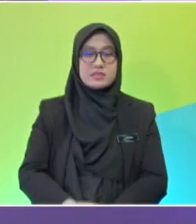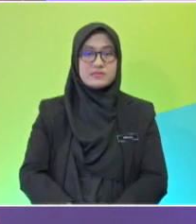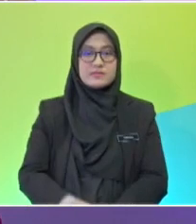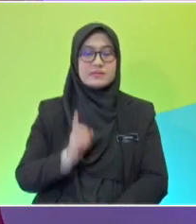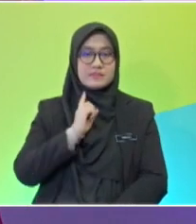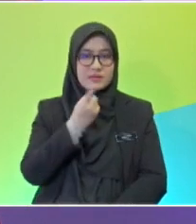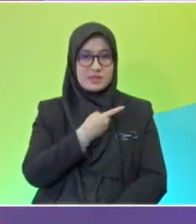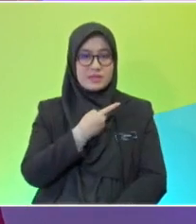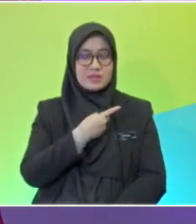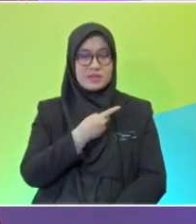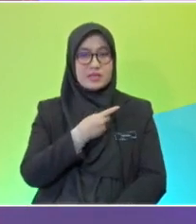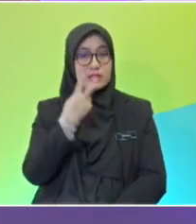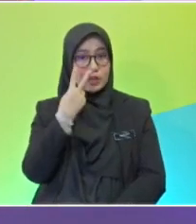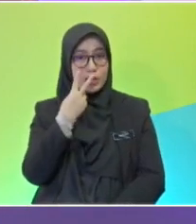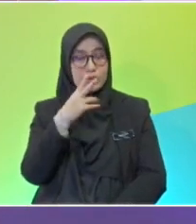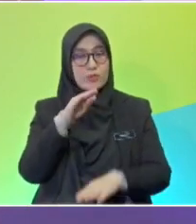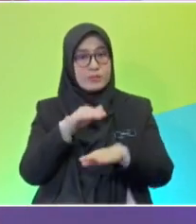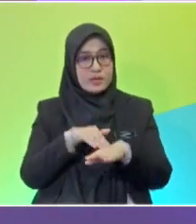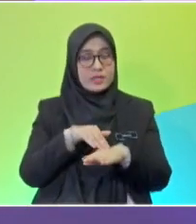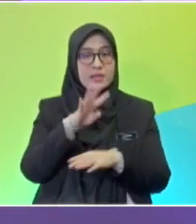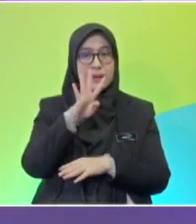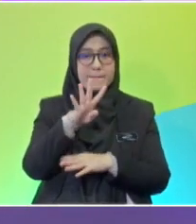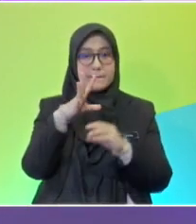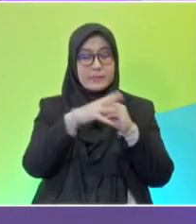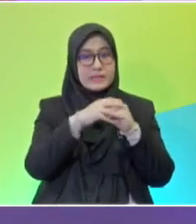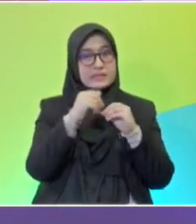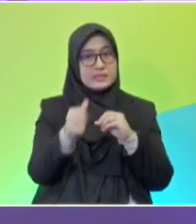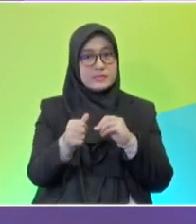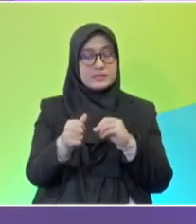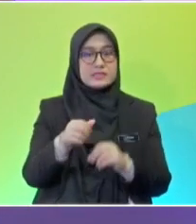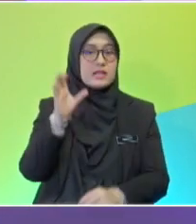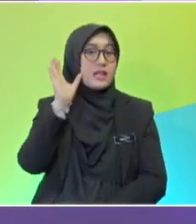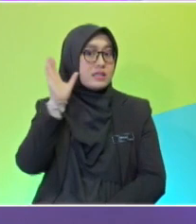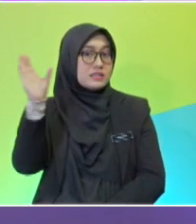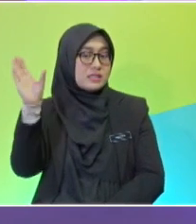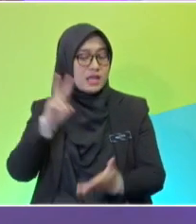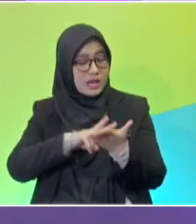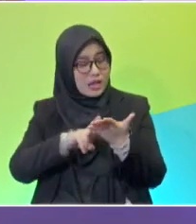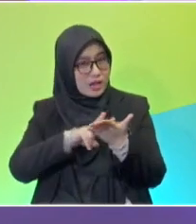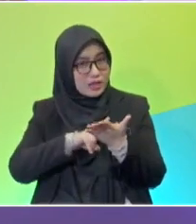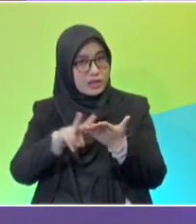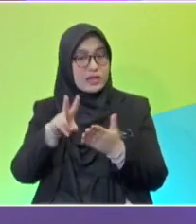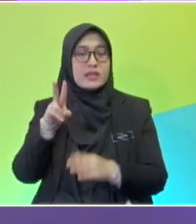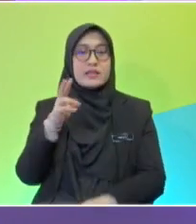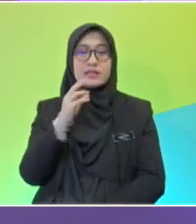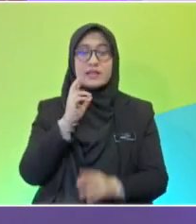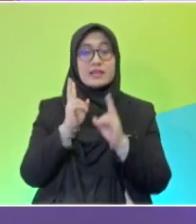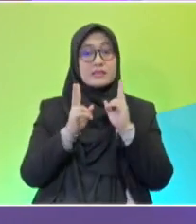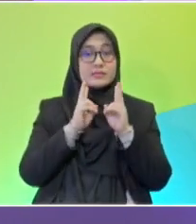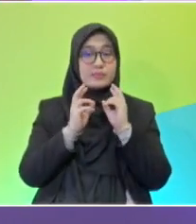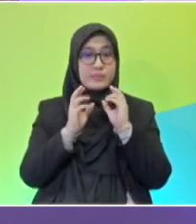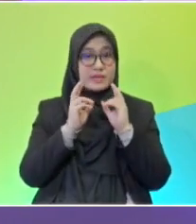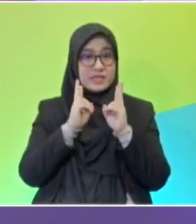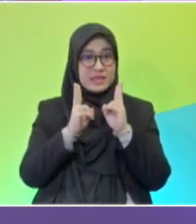4 skills. We look at all the 4 skills for listening, reading, speaking, and writing.